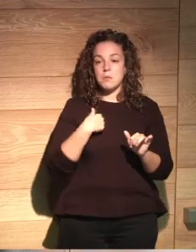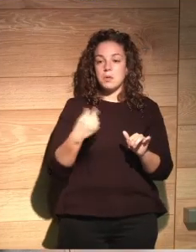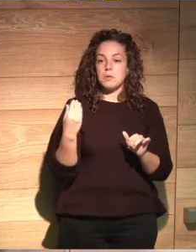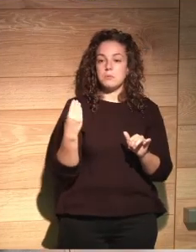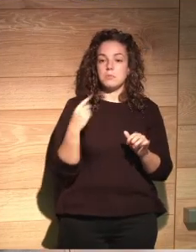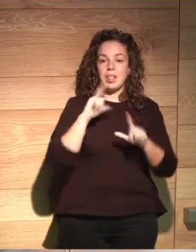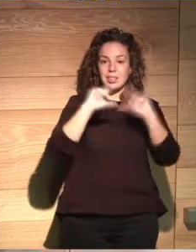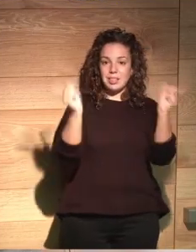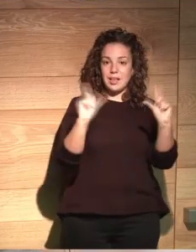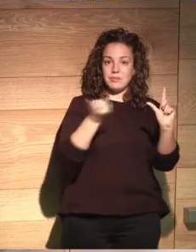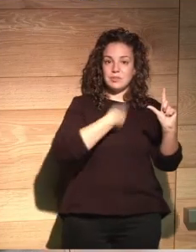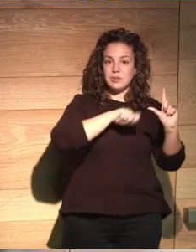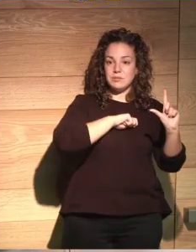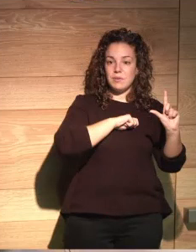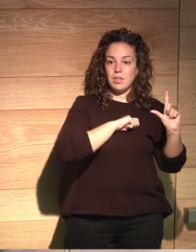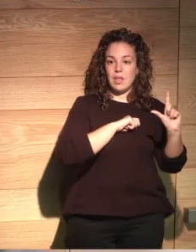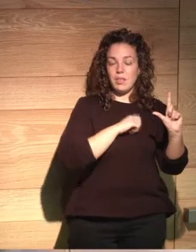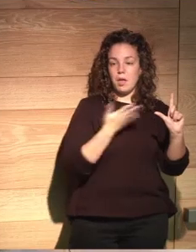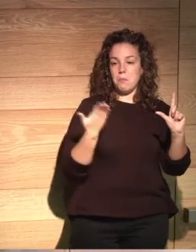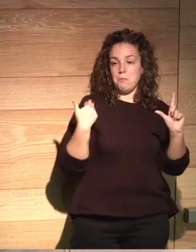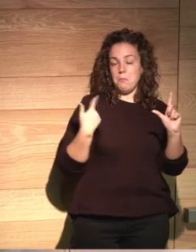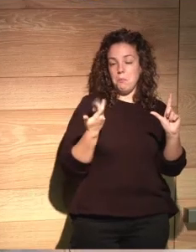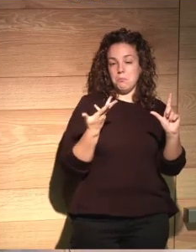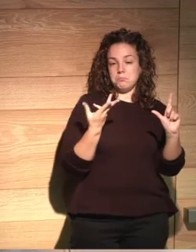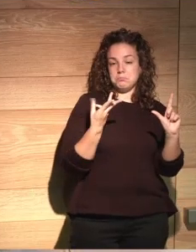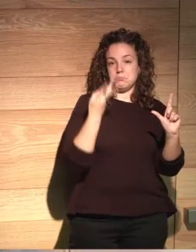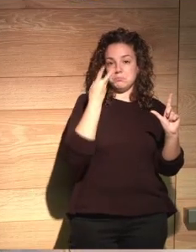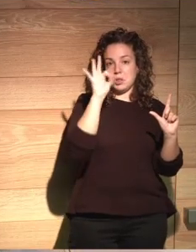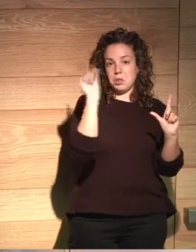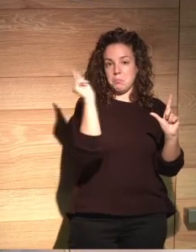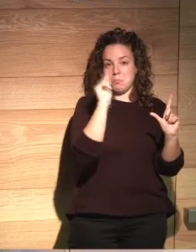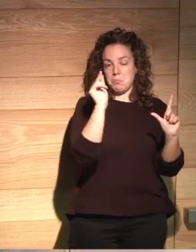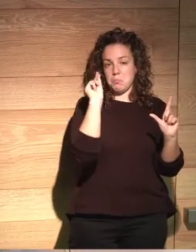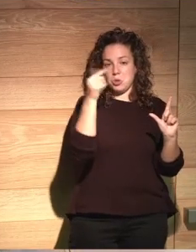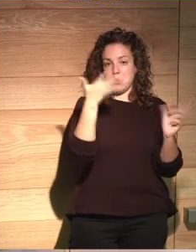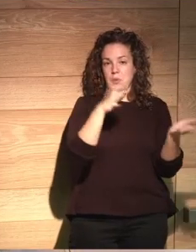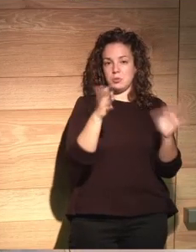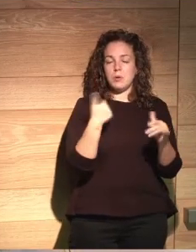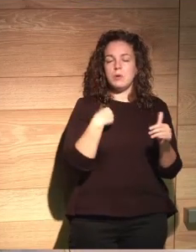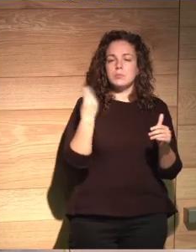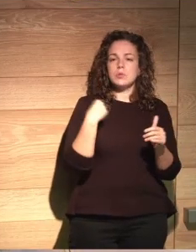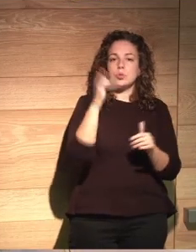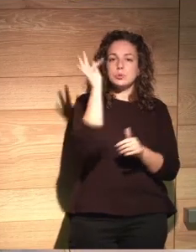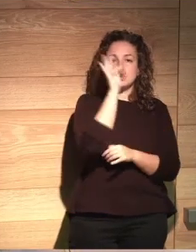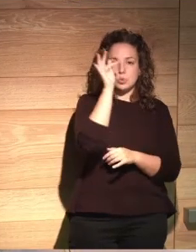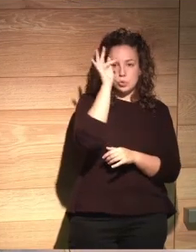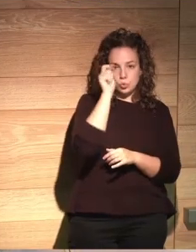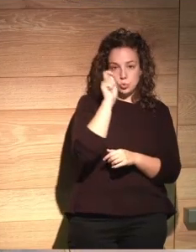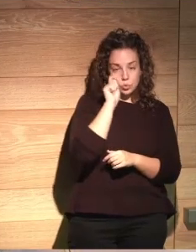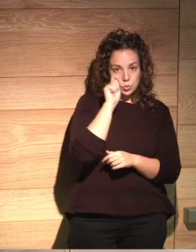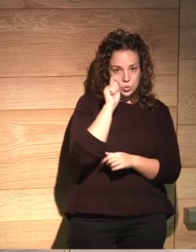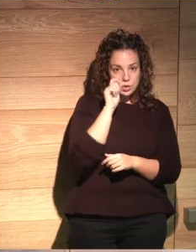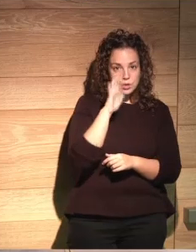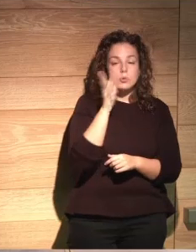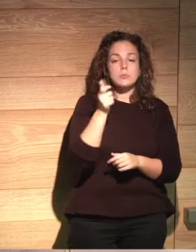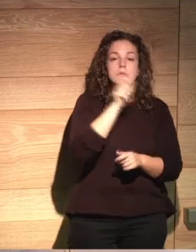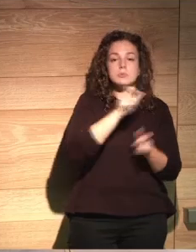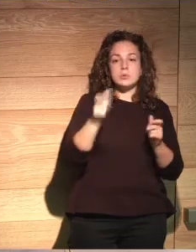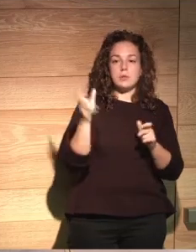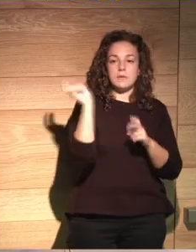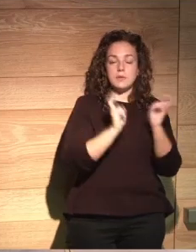financial sector can make a kind of rupture between these two concepts. Now, for example, tourism creates a fracture,